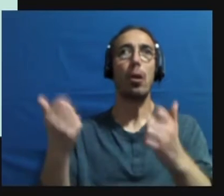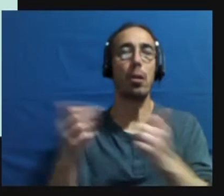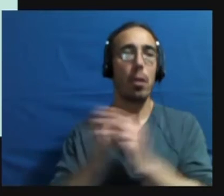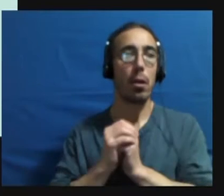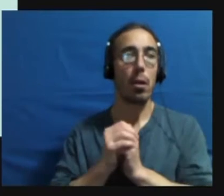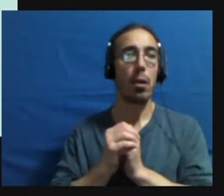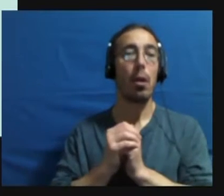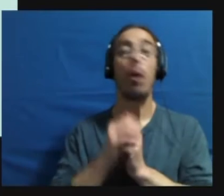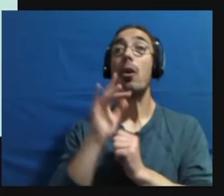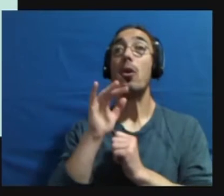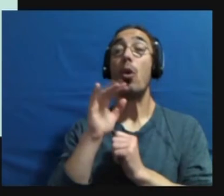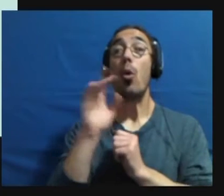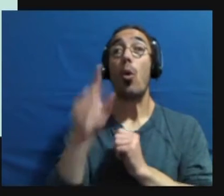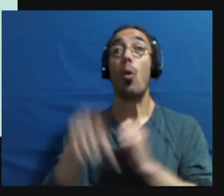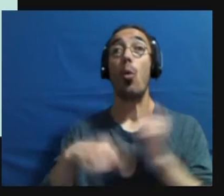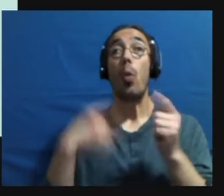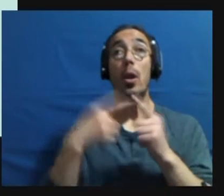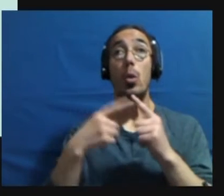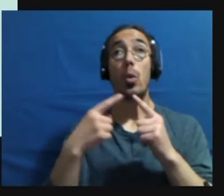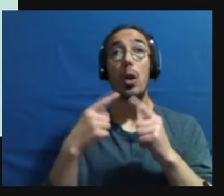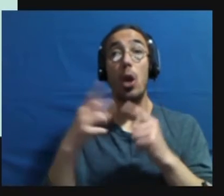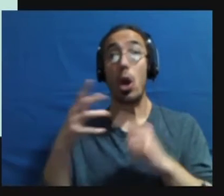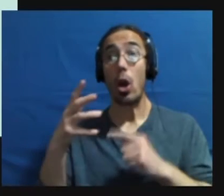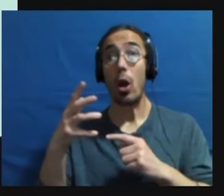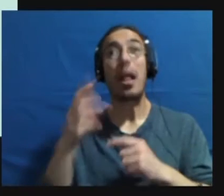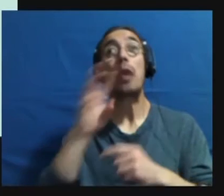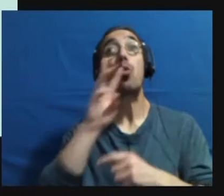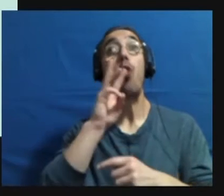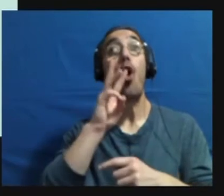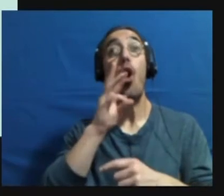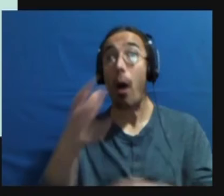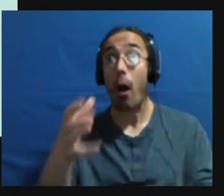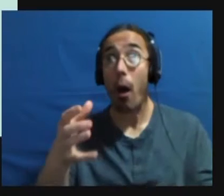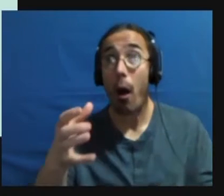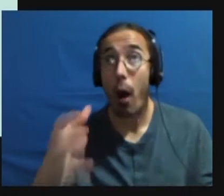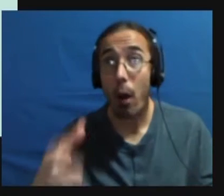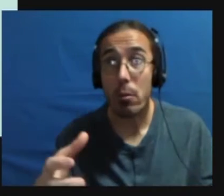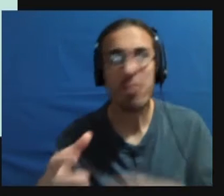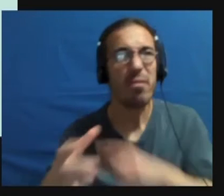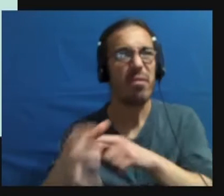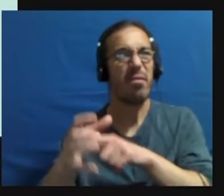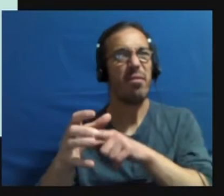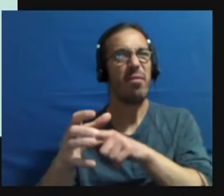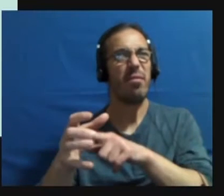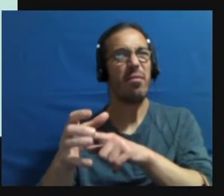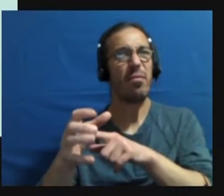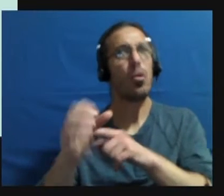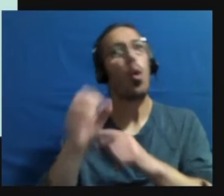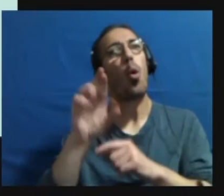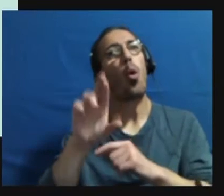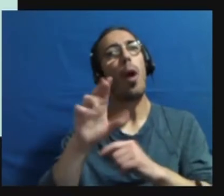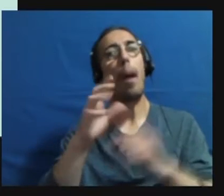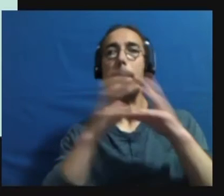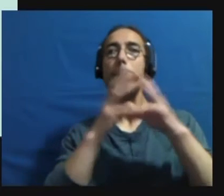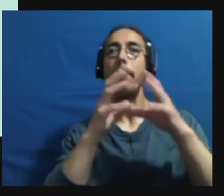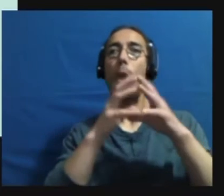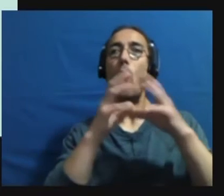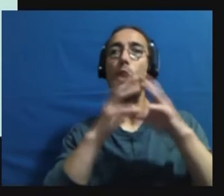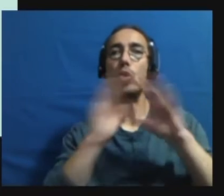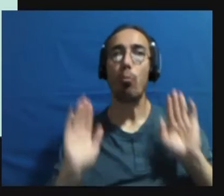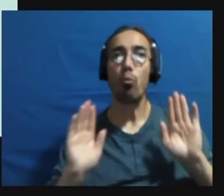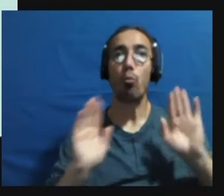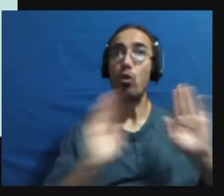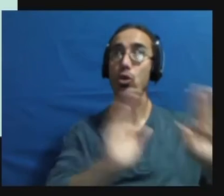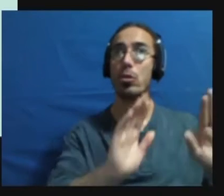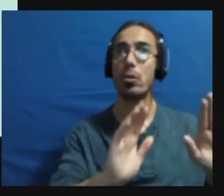we move forward to maybe grab a glass of water off the table or to push a ball across the floor,